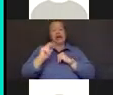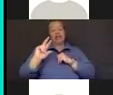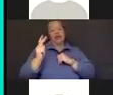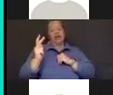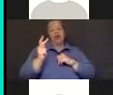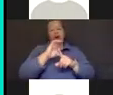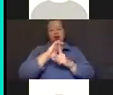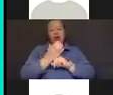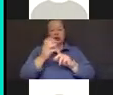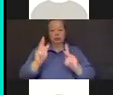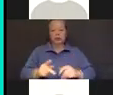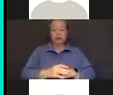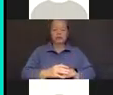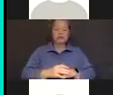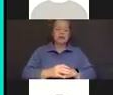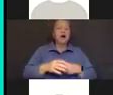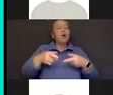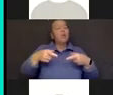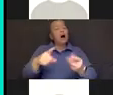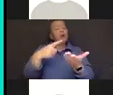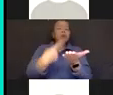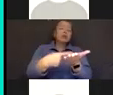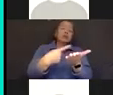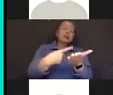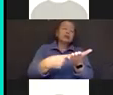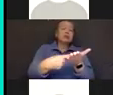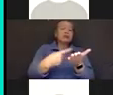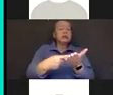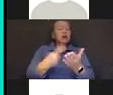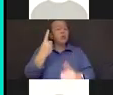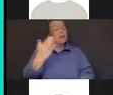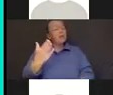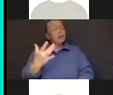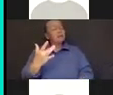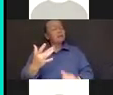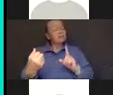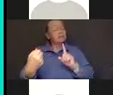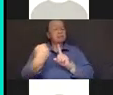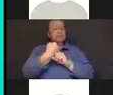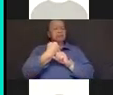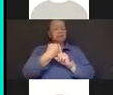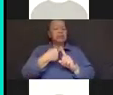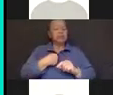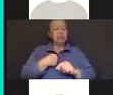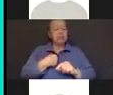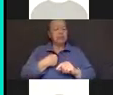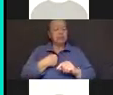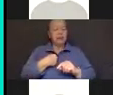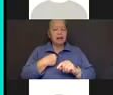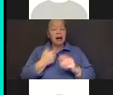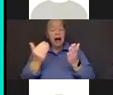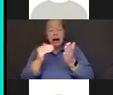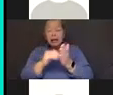that conversation, what struck me was that many of, and again, this is just